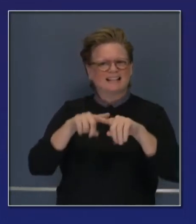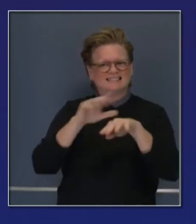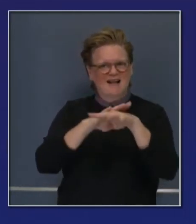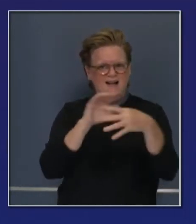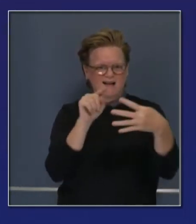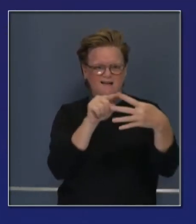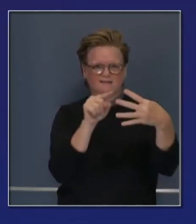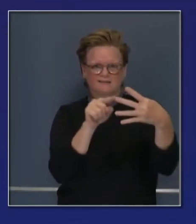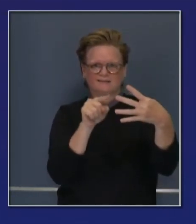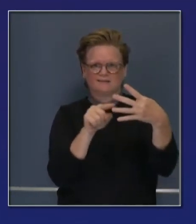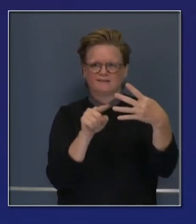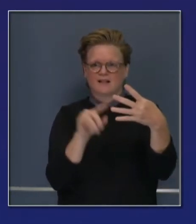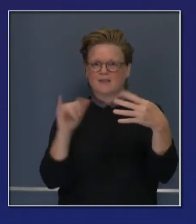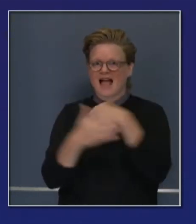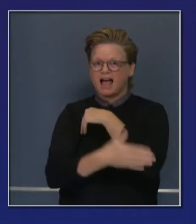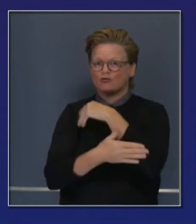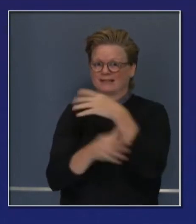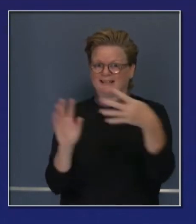COVID-19.ca.gov website,